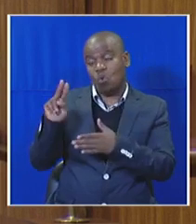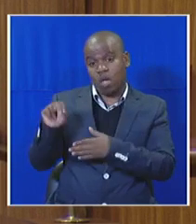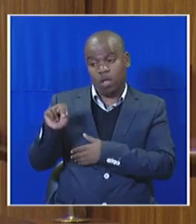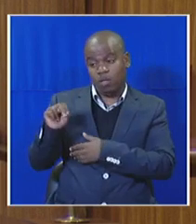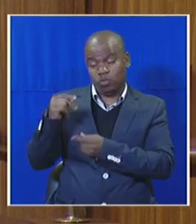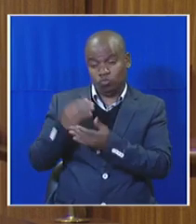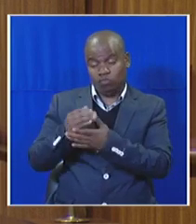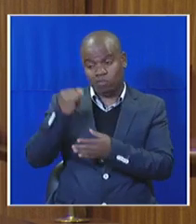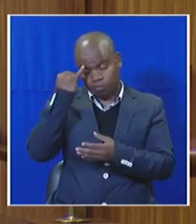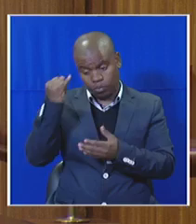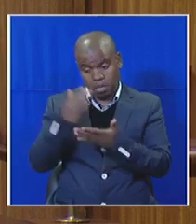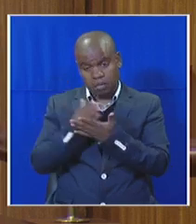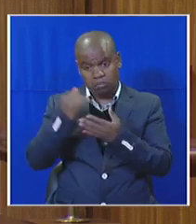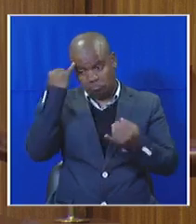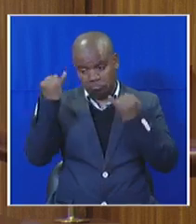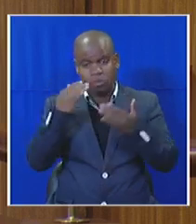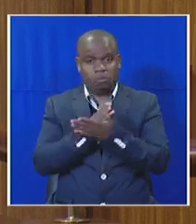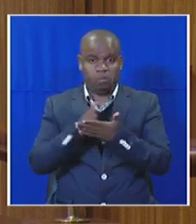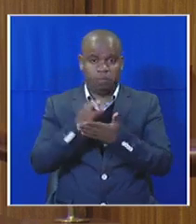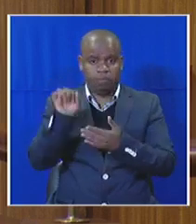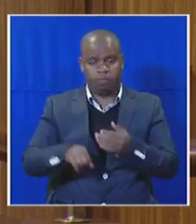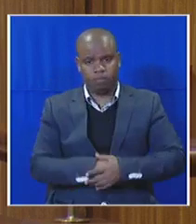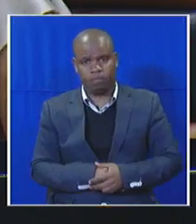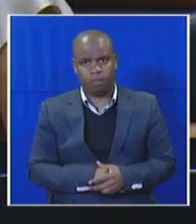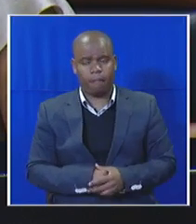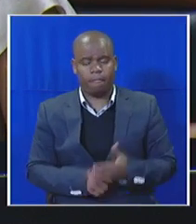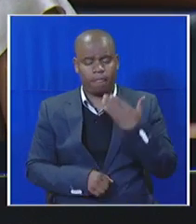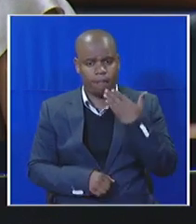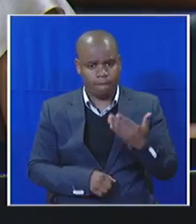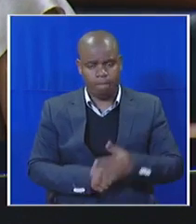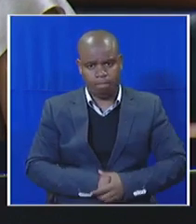shared ideology? I thank you. The Honorable the President.